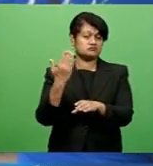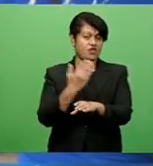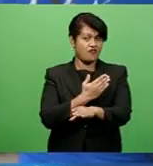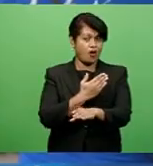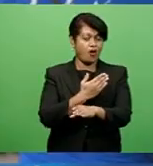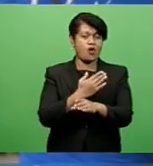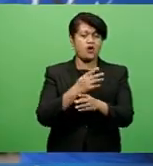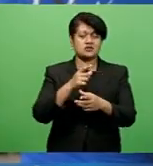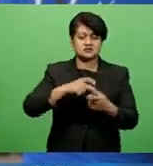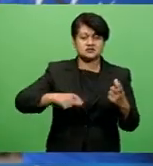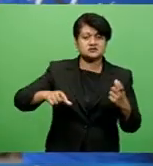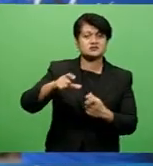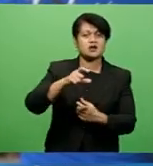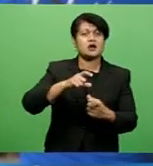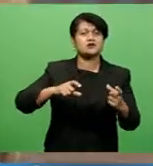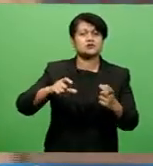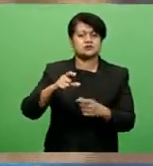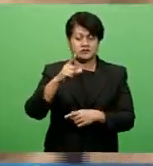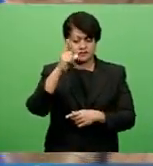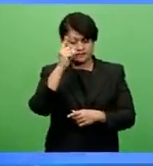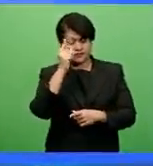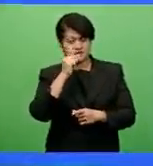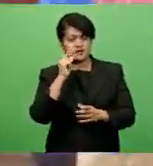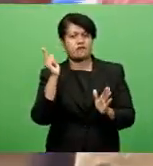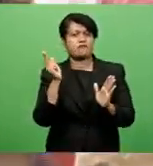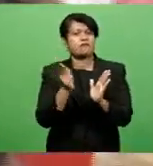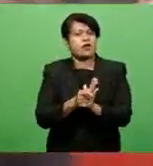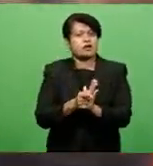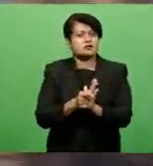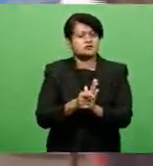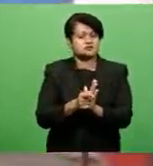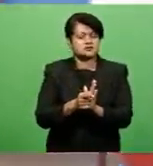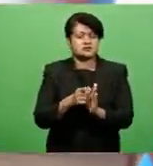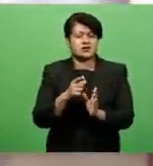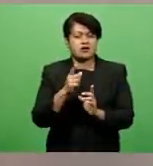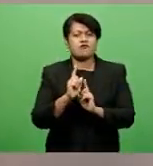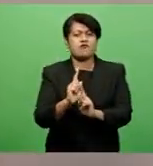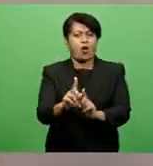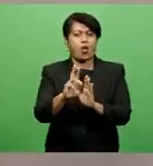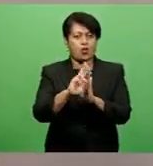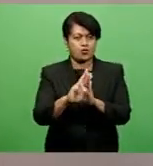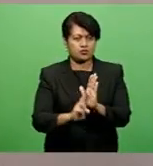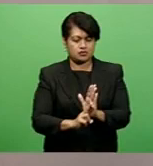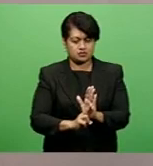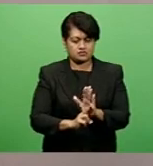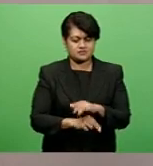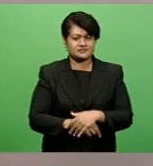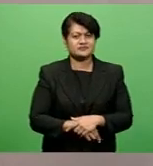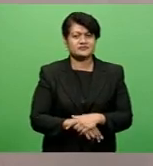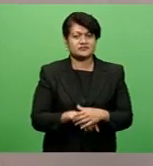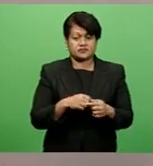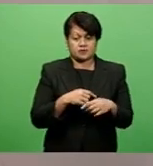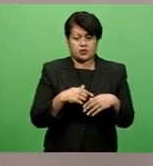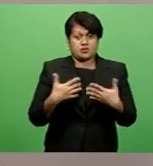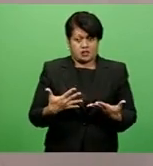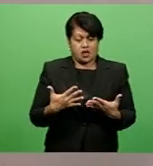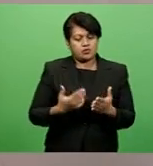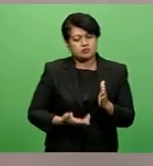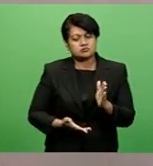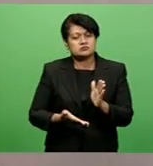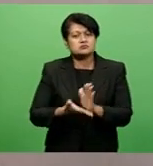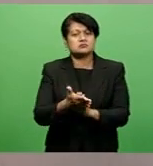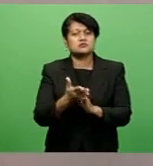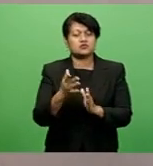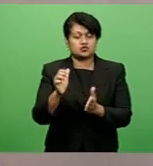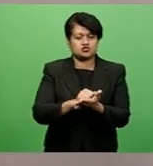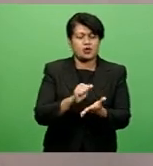Fijians seem to respond quicker today, taking precautionary measures. We are coming right now to do our shopping before it's too